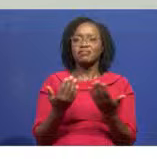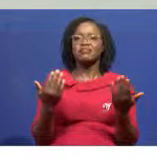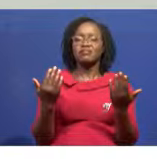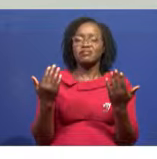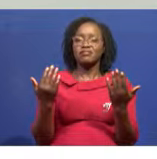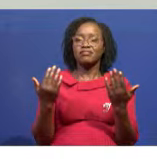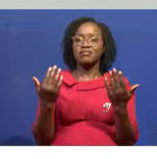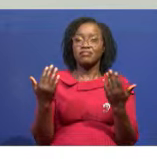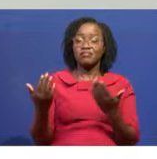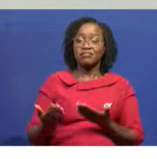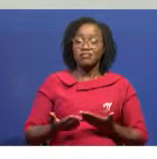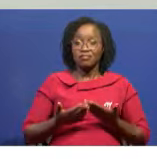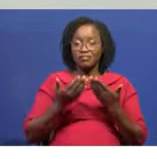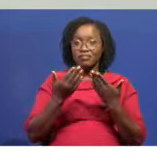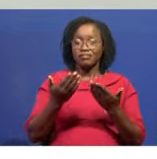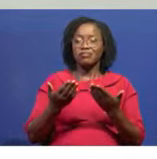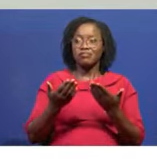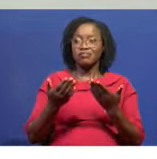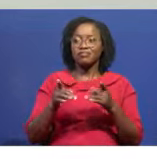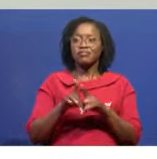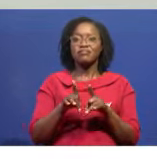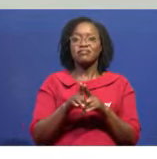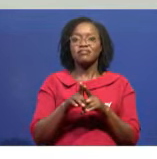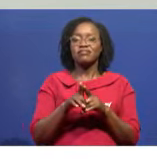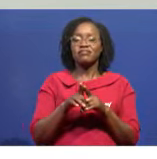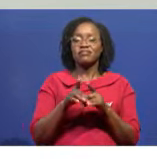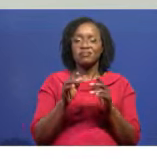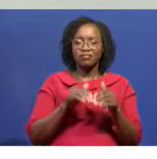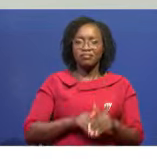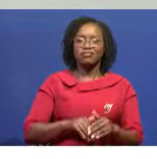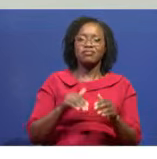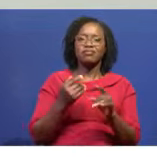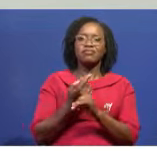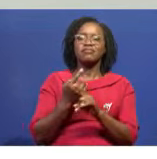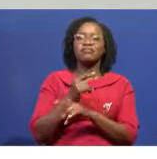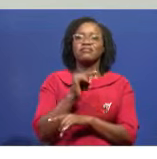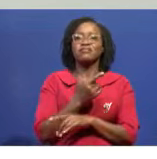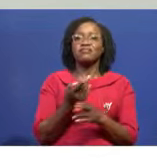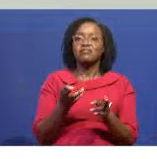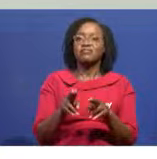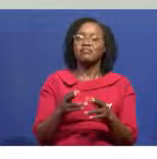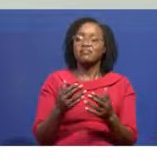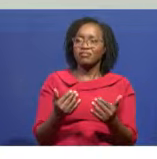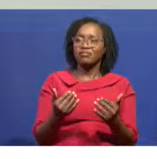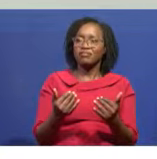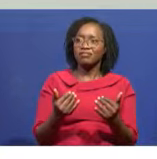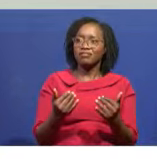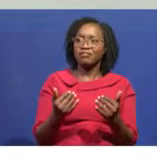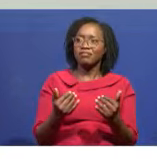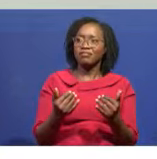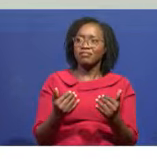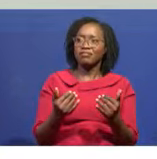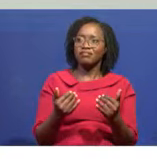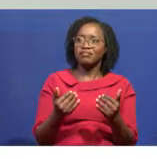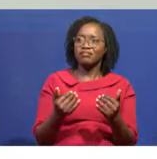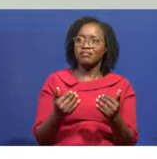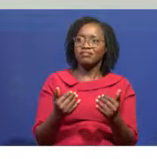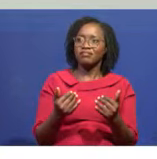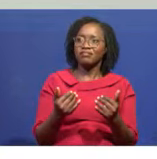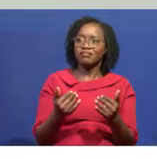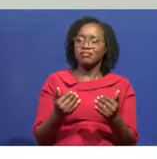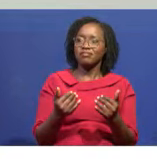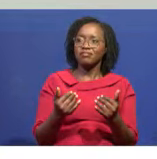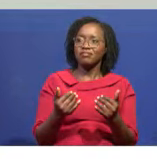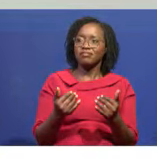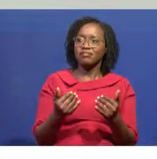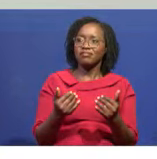brought forth before you. And we're also closely keeping eye on various events that are currently happening right now.